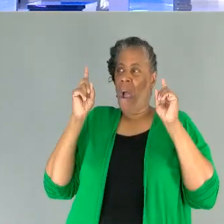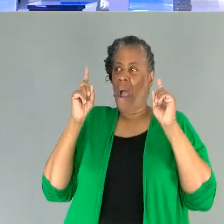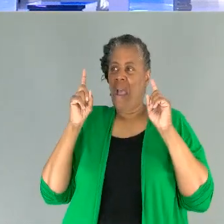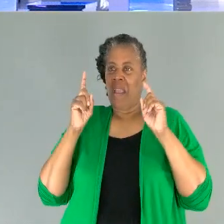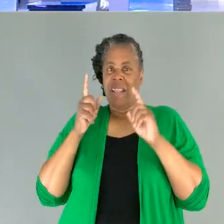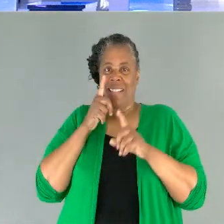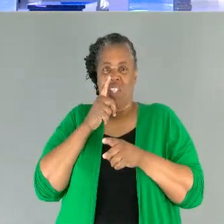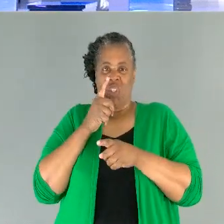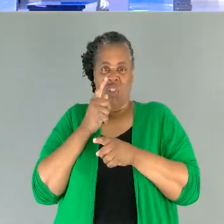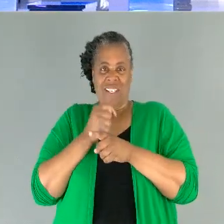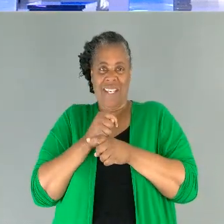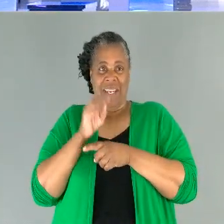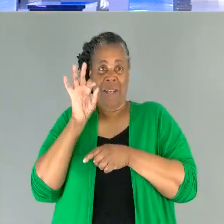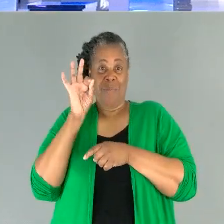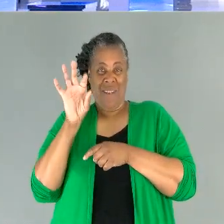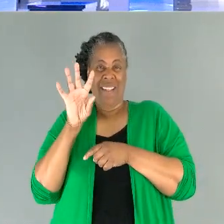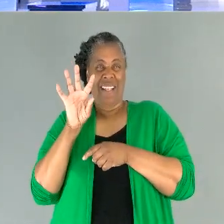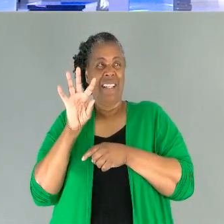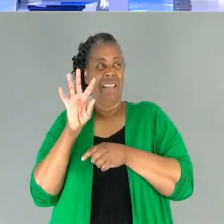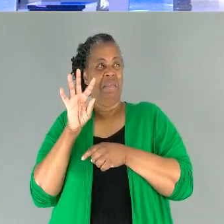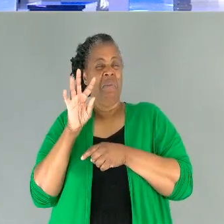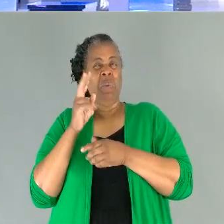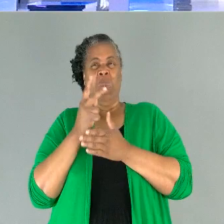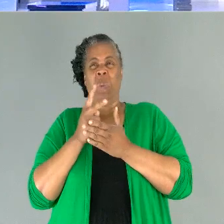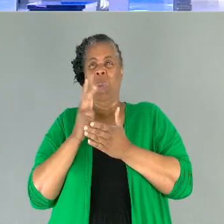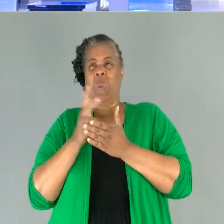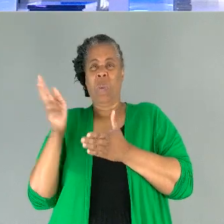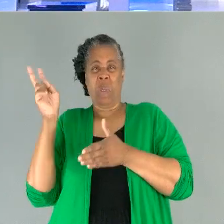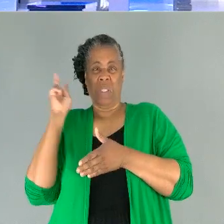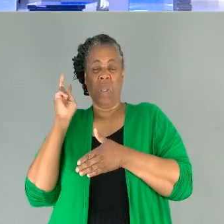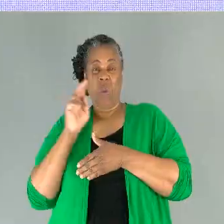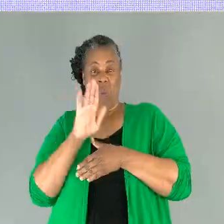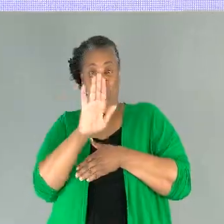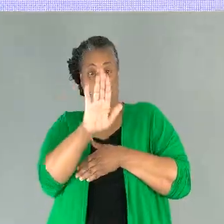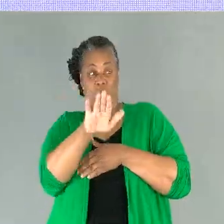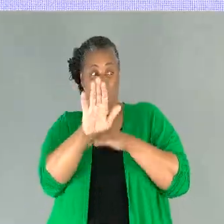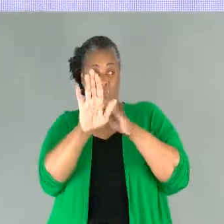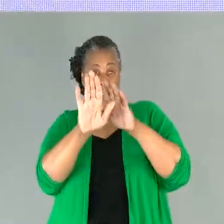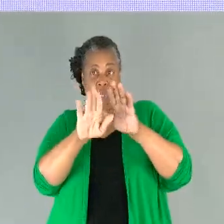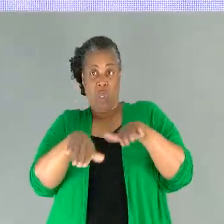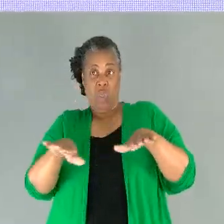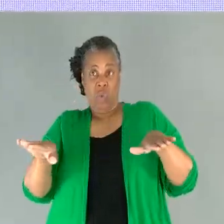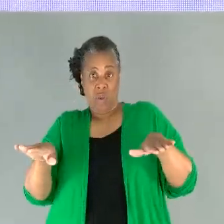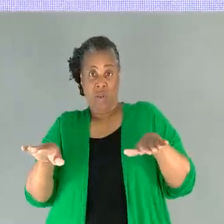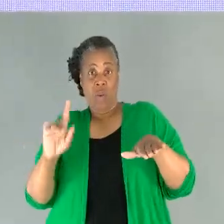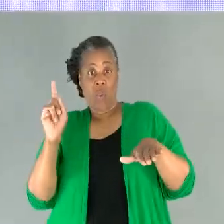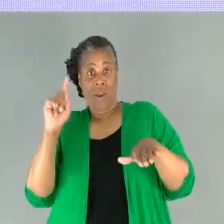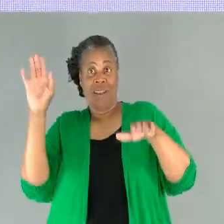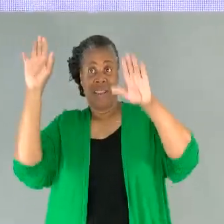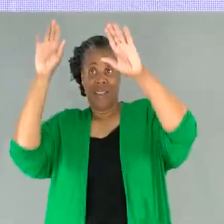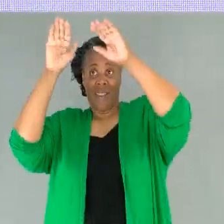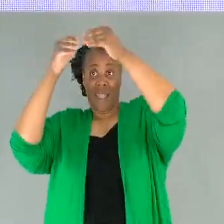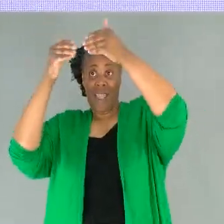Sister T preached this a few Sundays ago, that your children are in heaven.